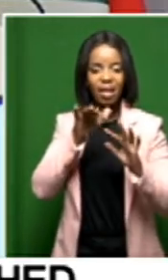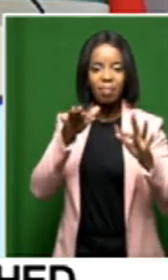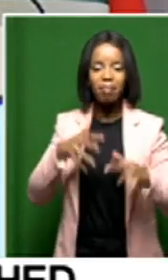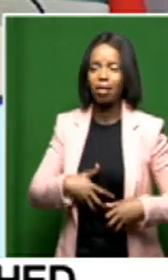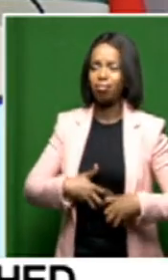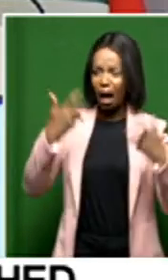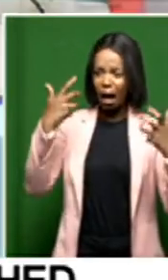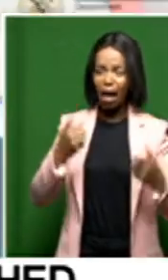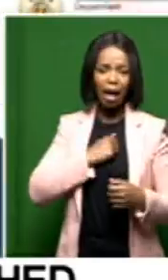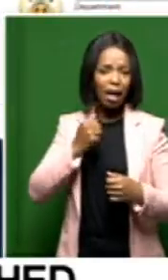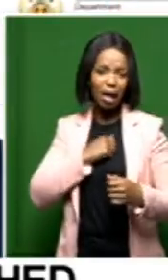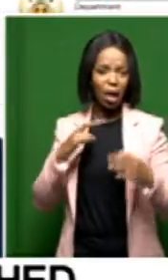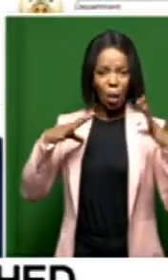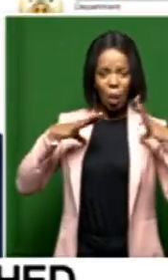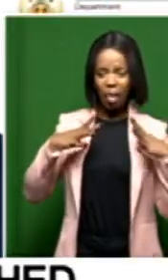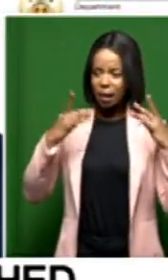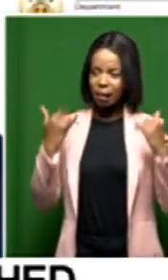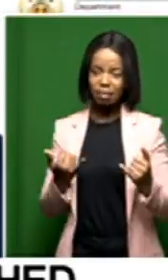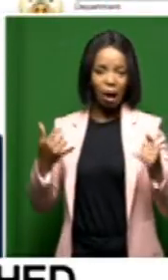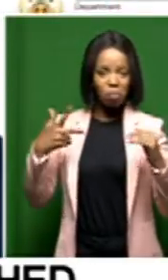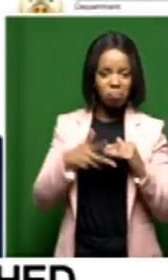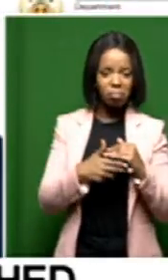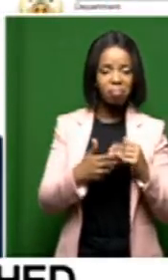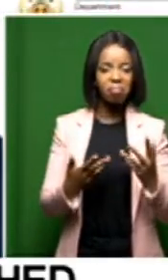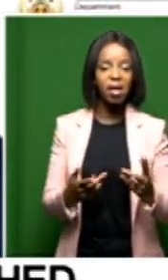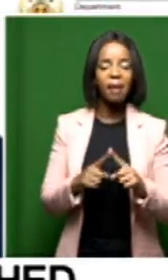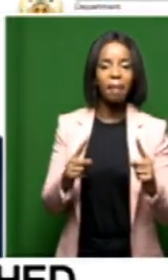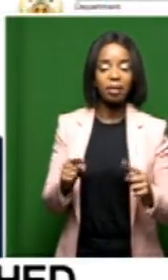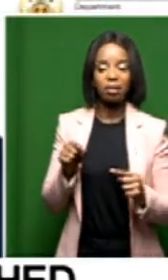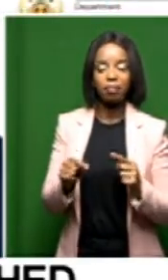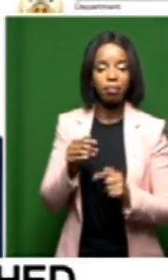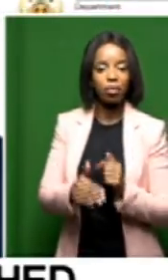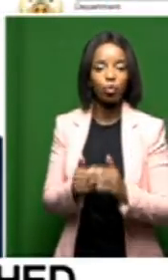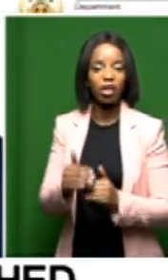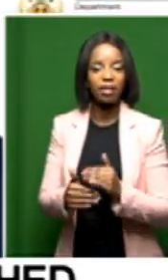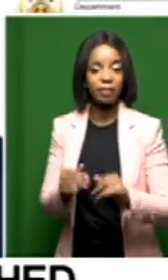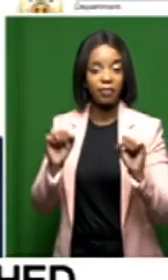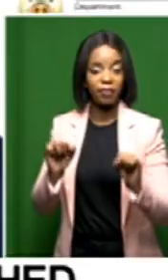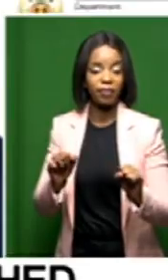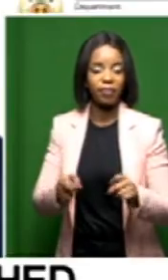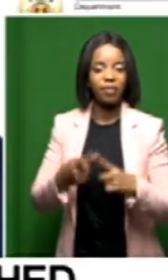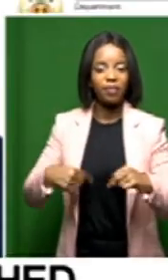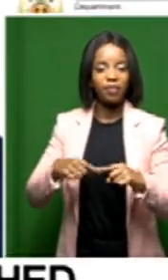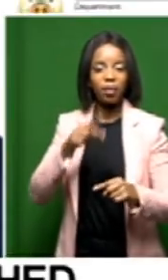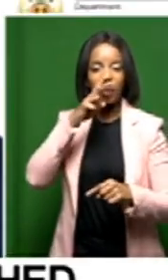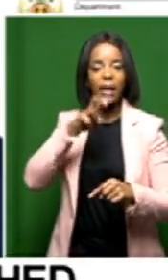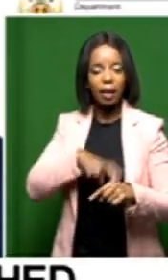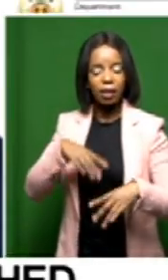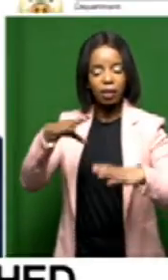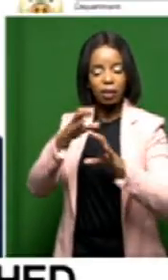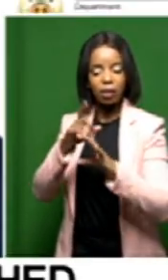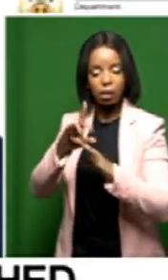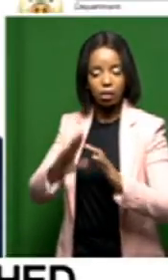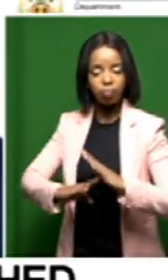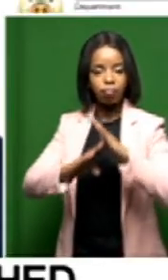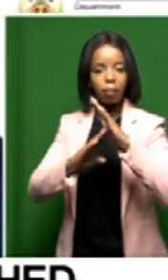being cancelled. But the how progressive we are is something that really needs to be, it needs to be capitalized on. And I do say capitalized